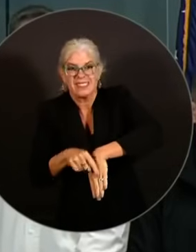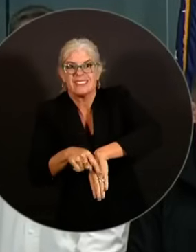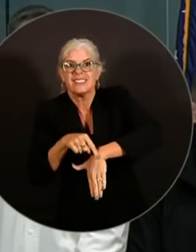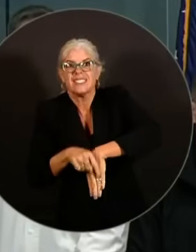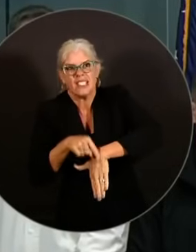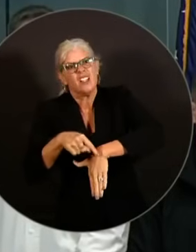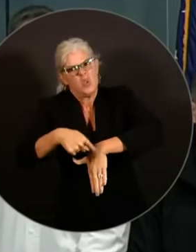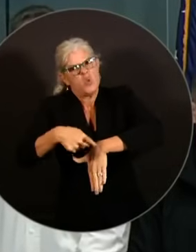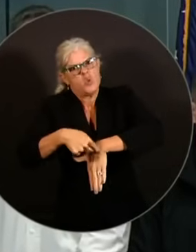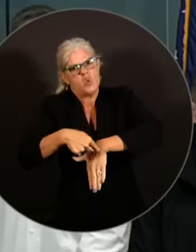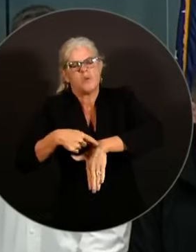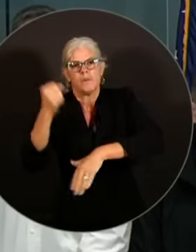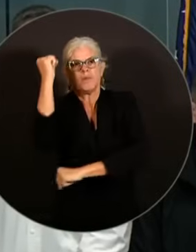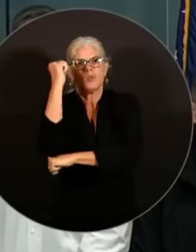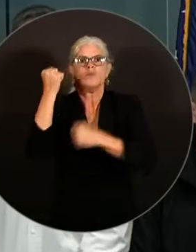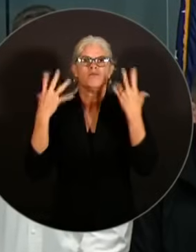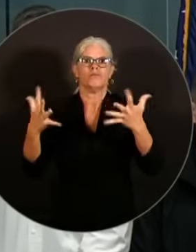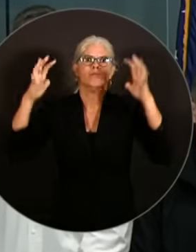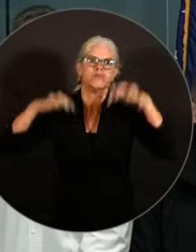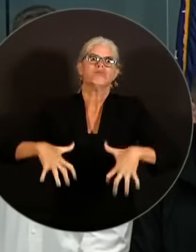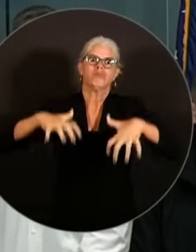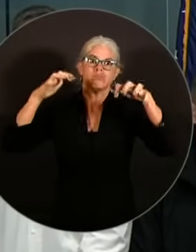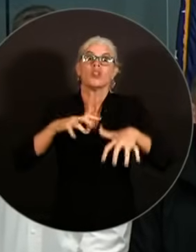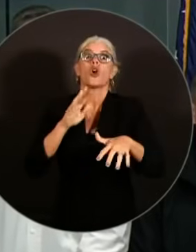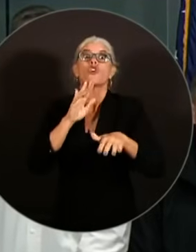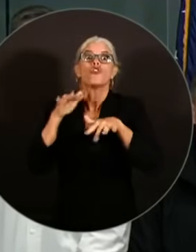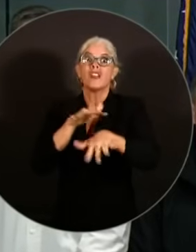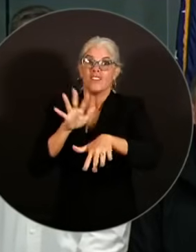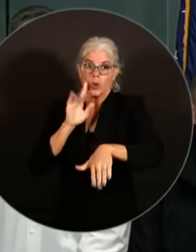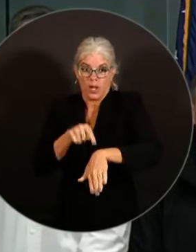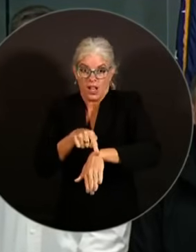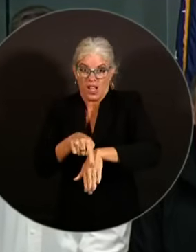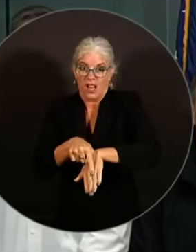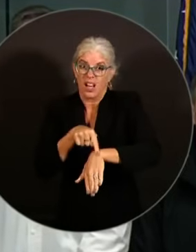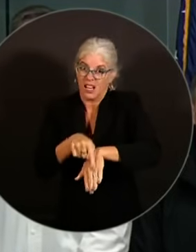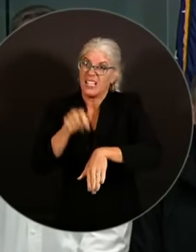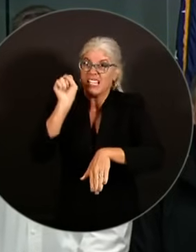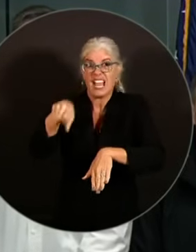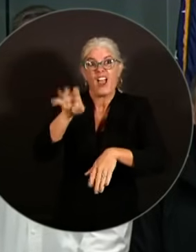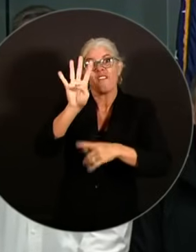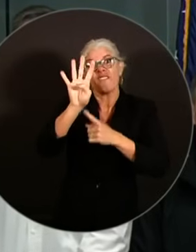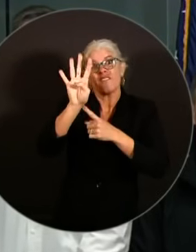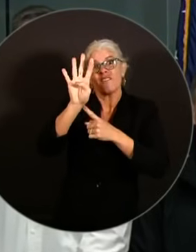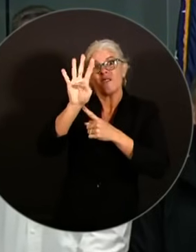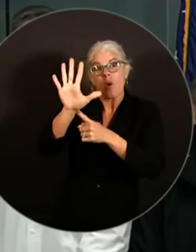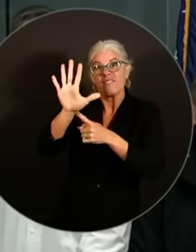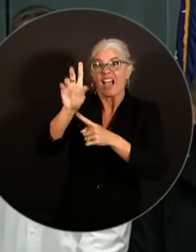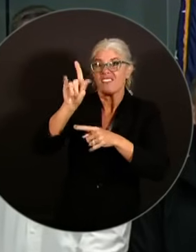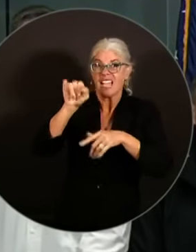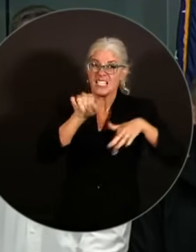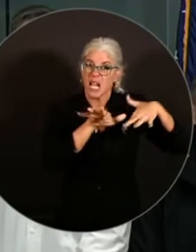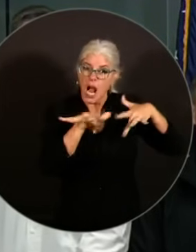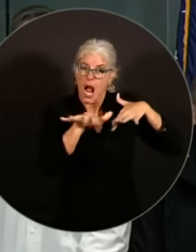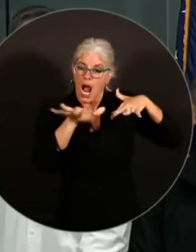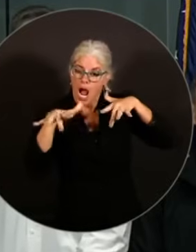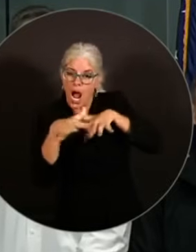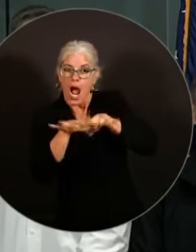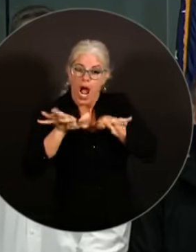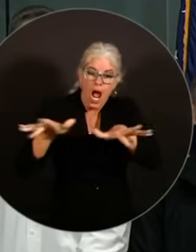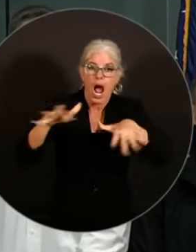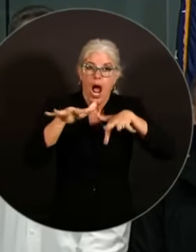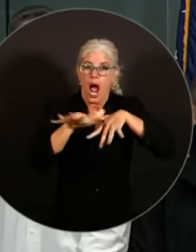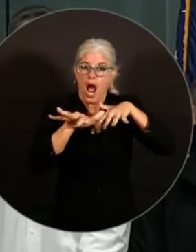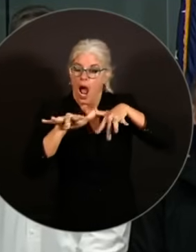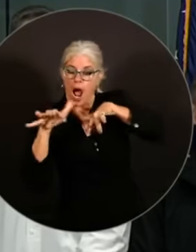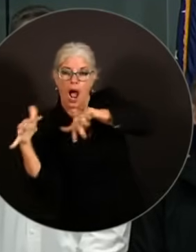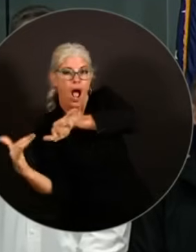rainfall. That river takes about 45 days to completely flush itself out to the Atlantic Ocean. So what we're going to be seeing